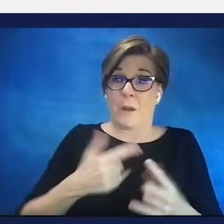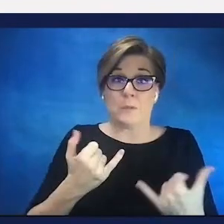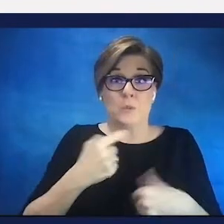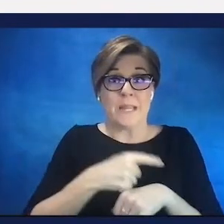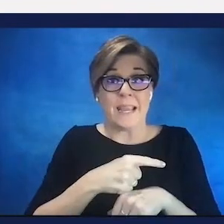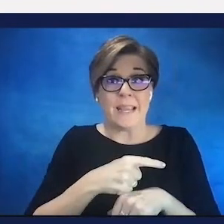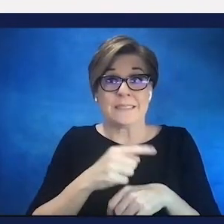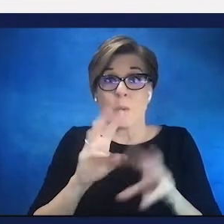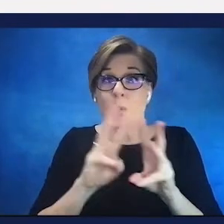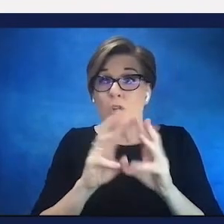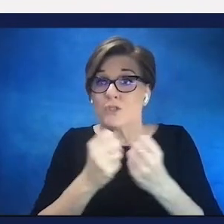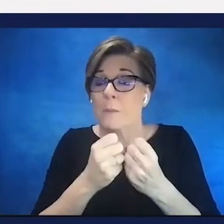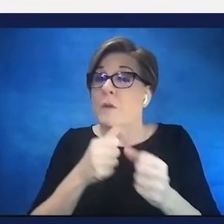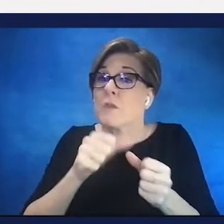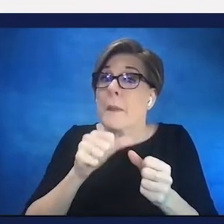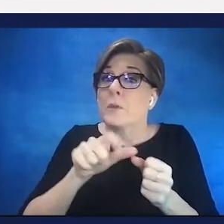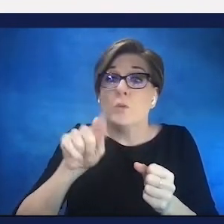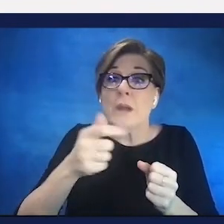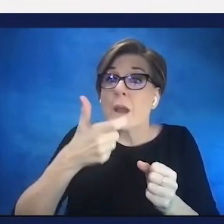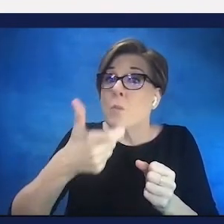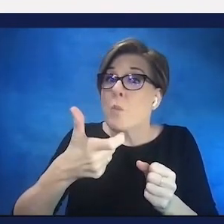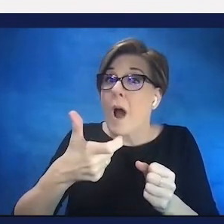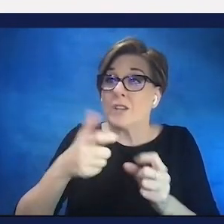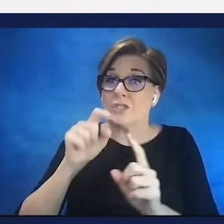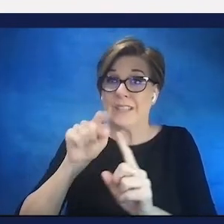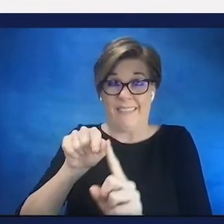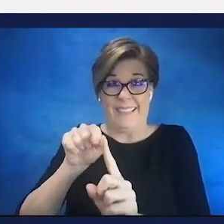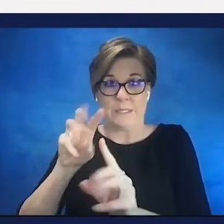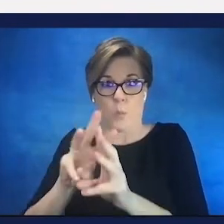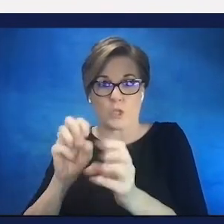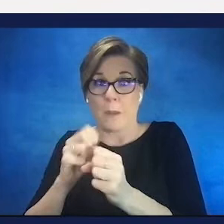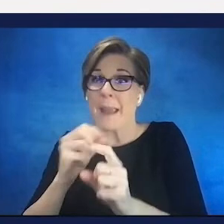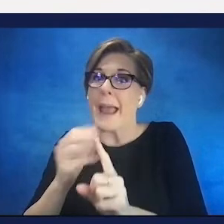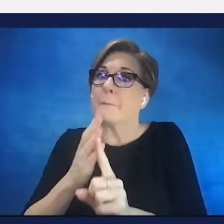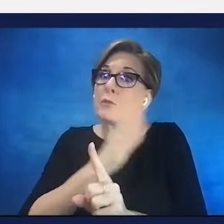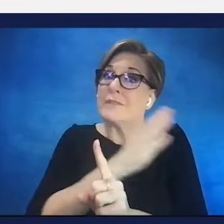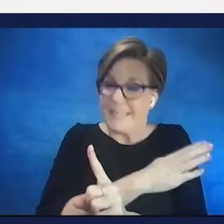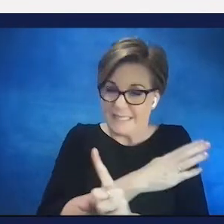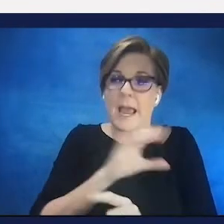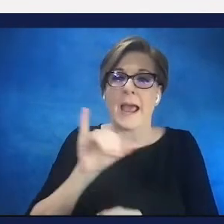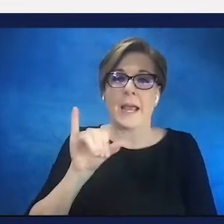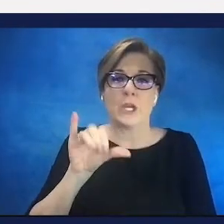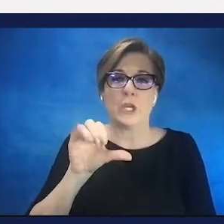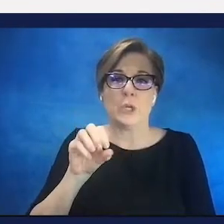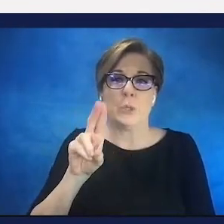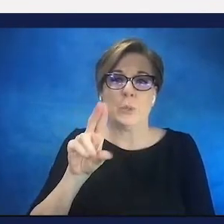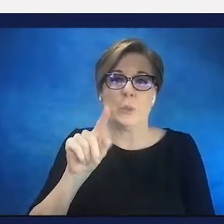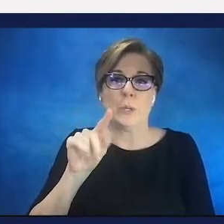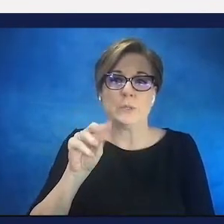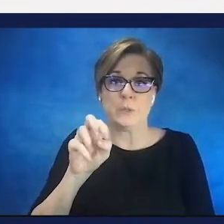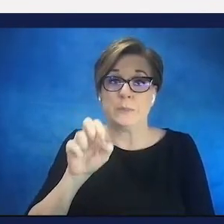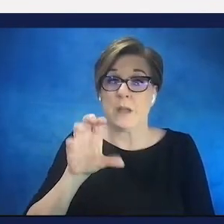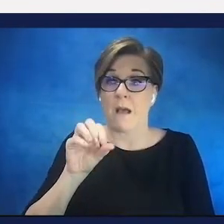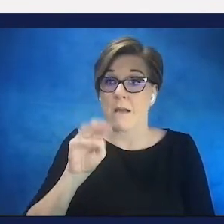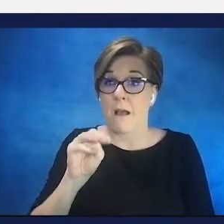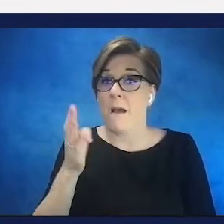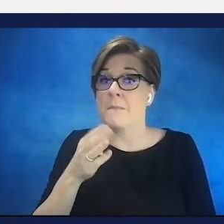beneficial. Remember, you can view this and any of our previous virtual workshops by going to